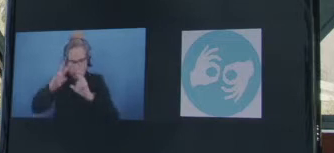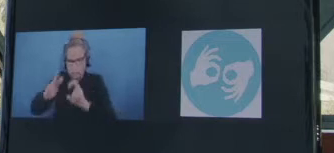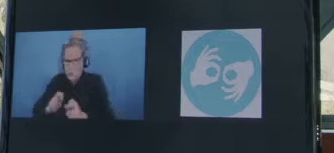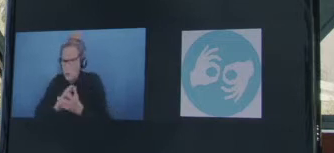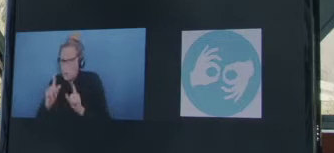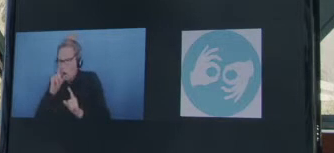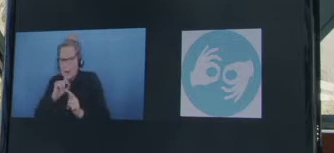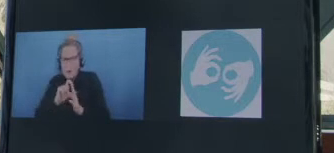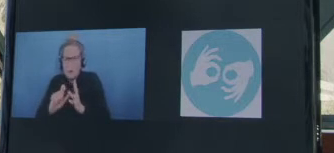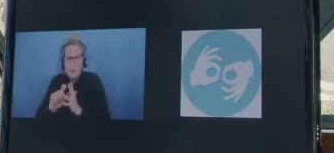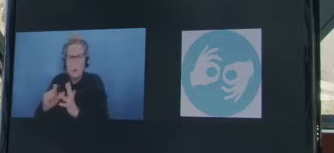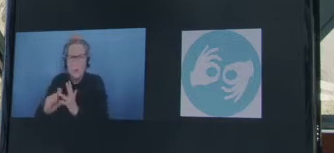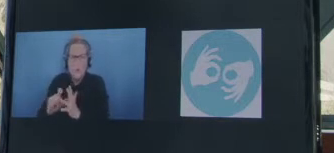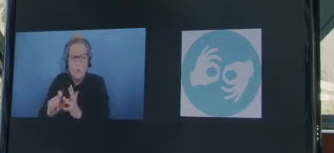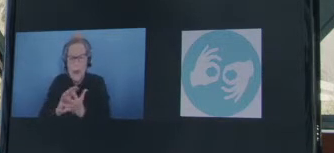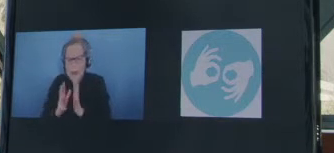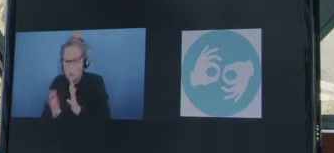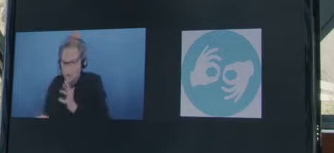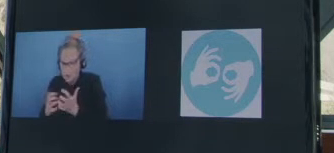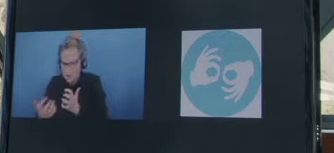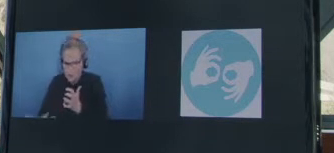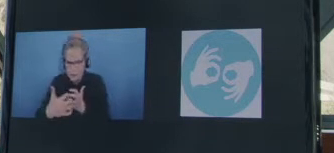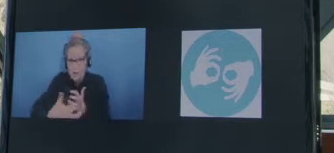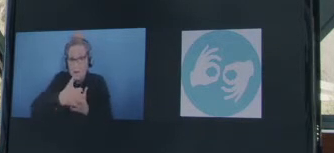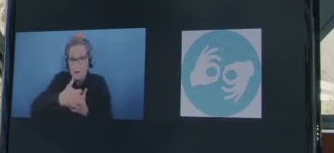could use in the building material life cycle.